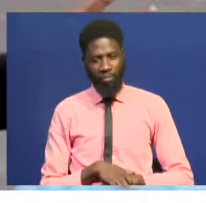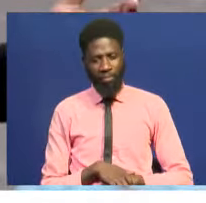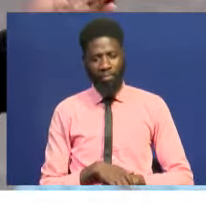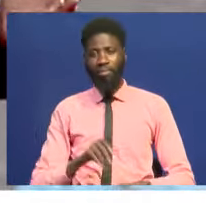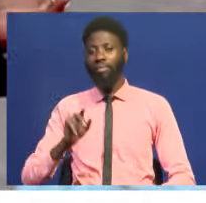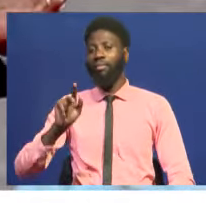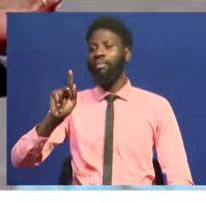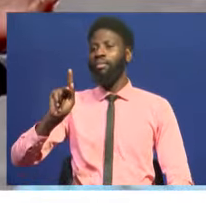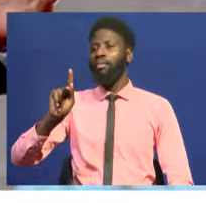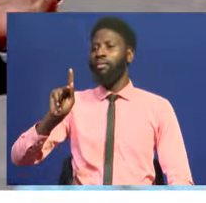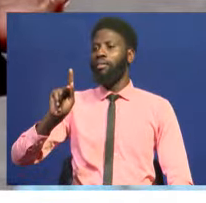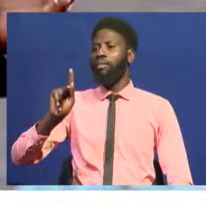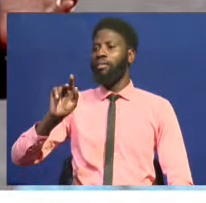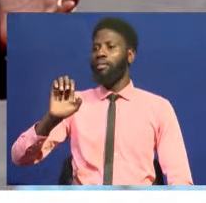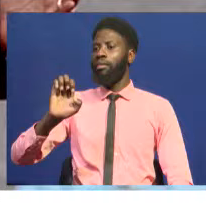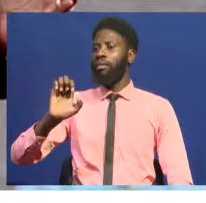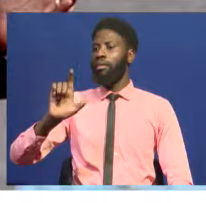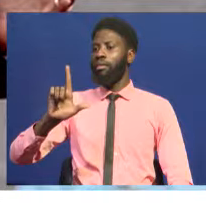Kelvin had just joined